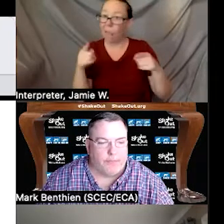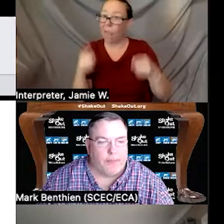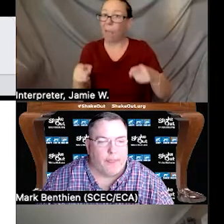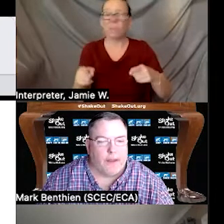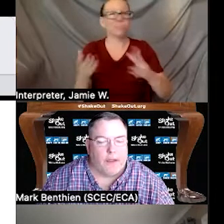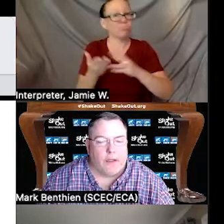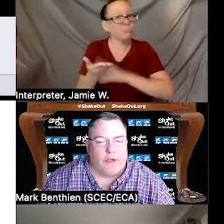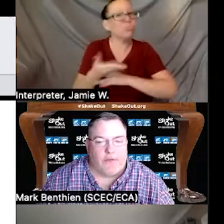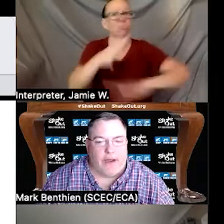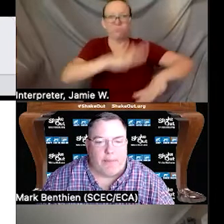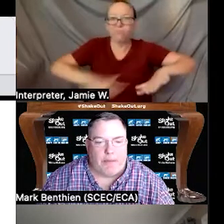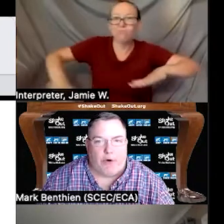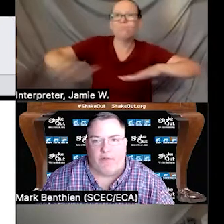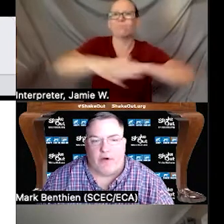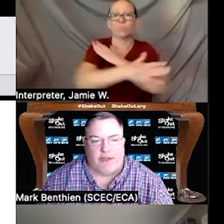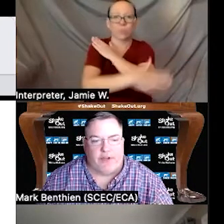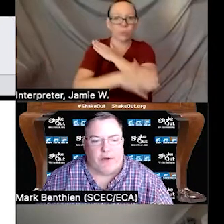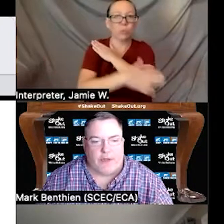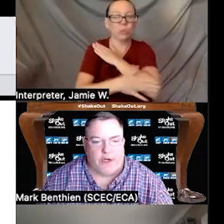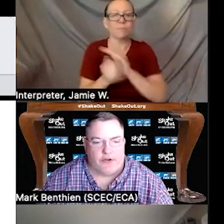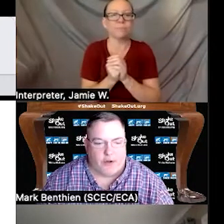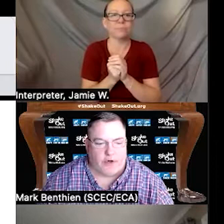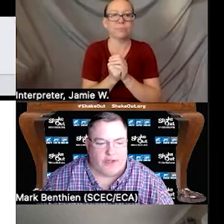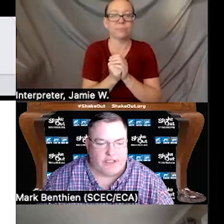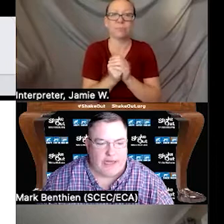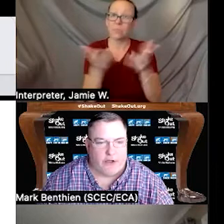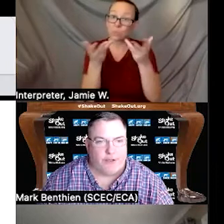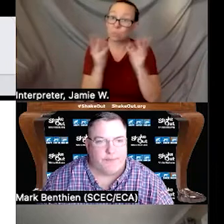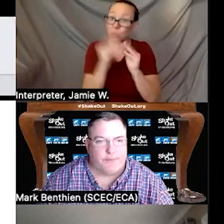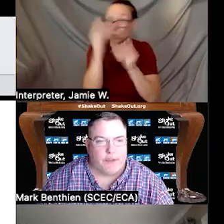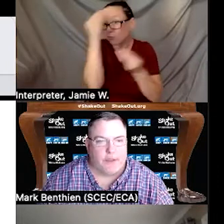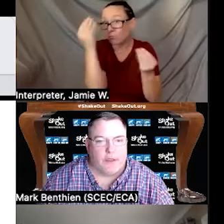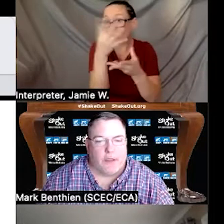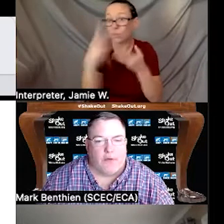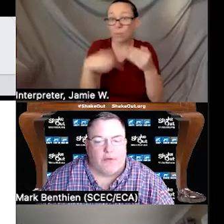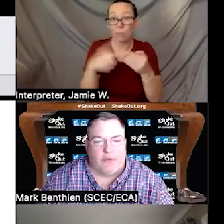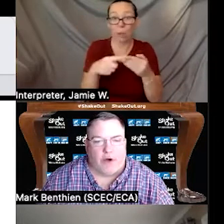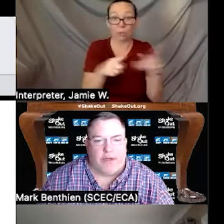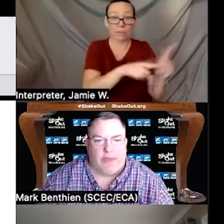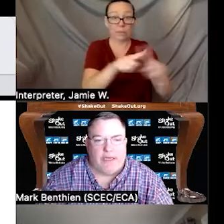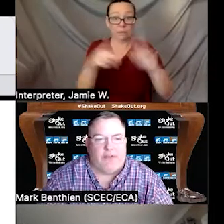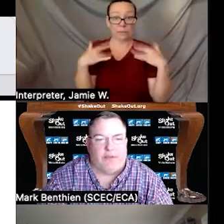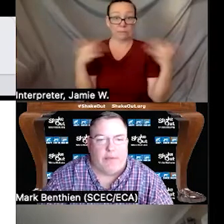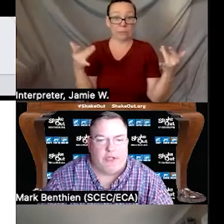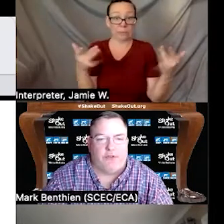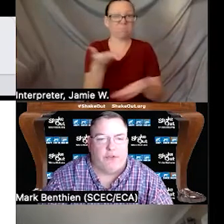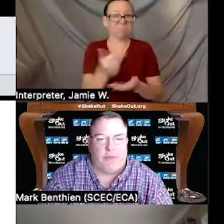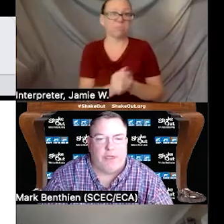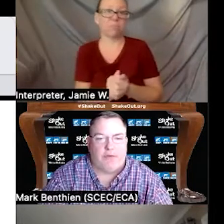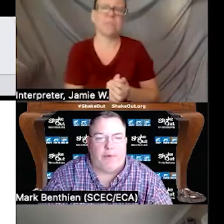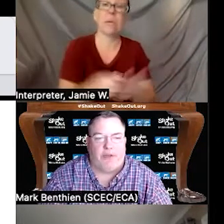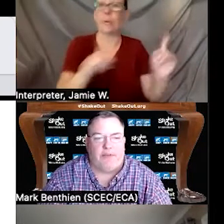world. You can find out about more of our events at earthquakecountry.org/calendar. These are our committees. As I mentioned,